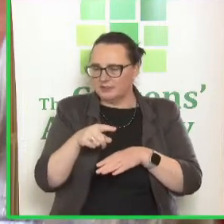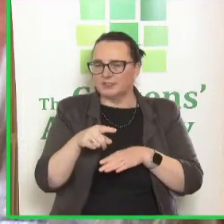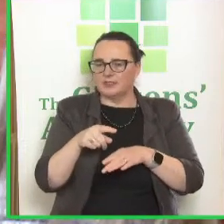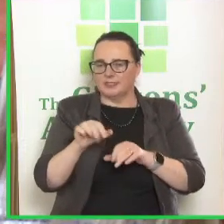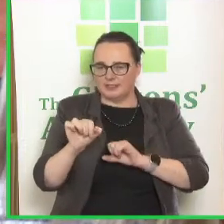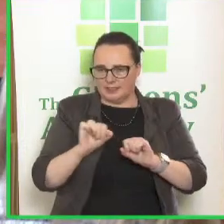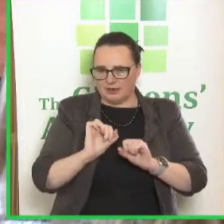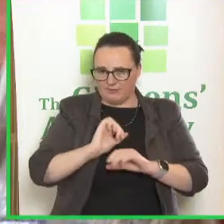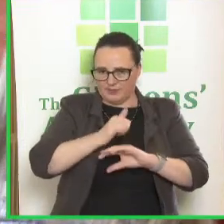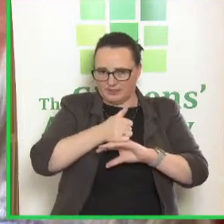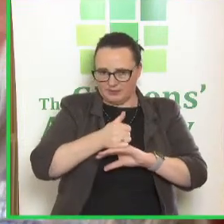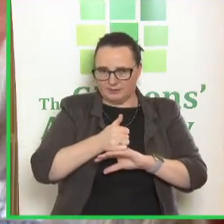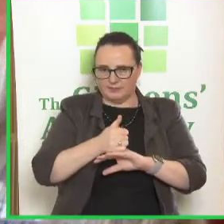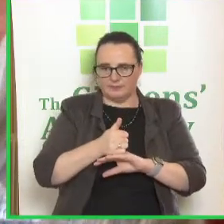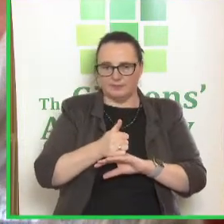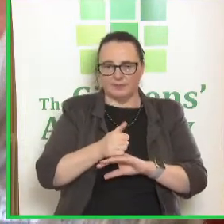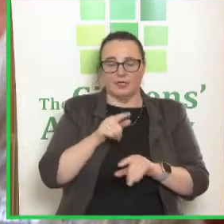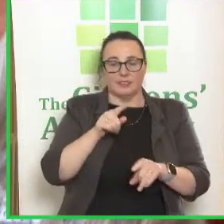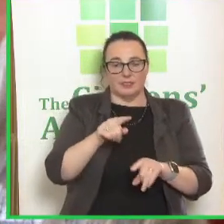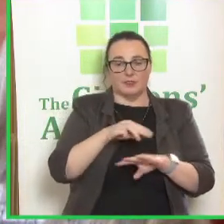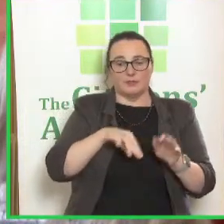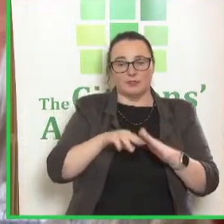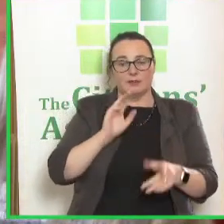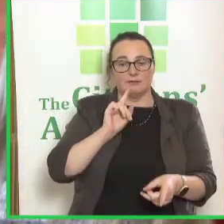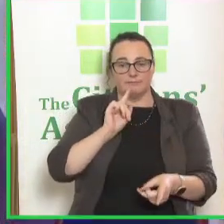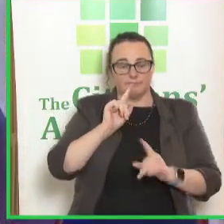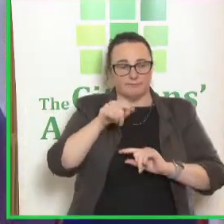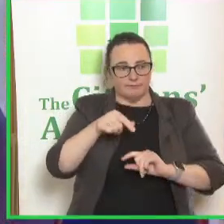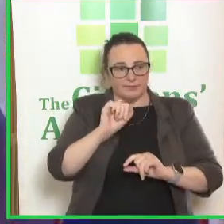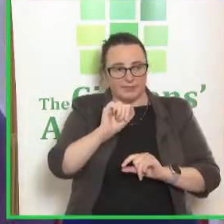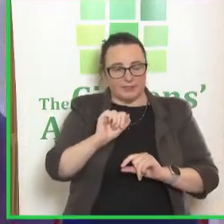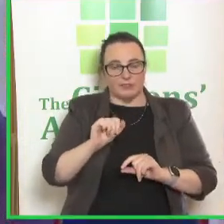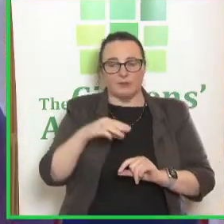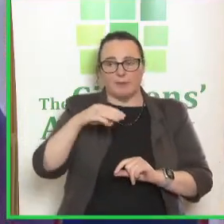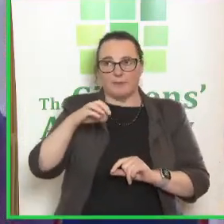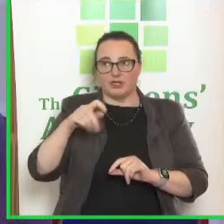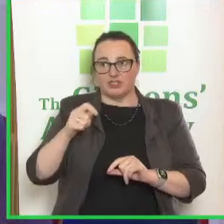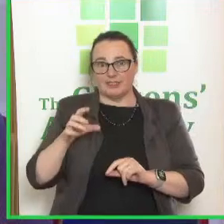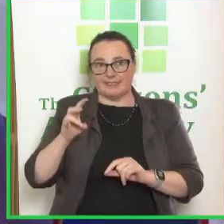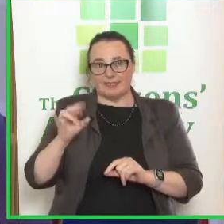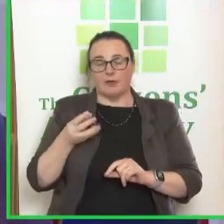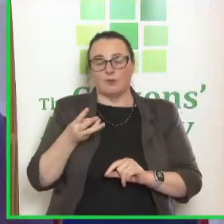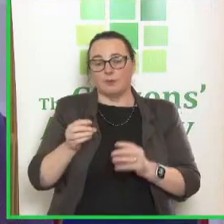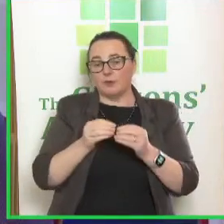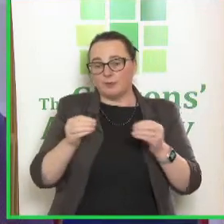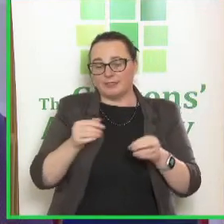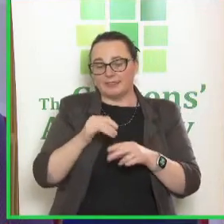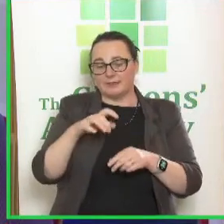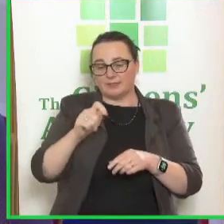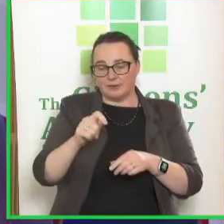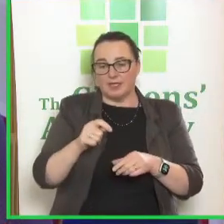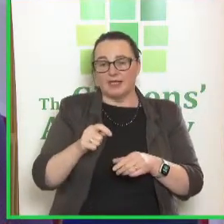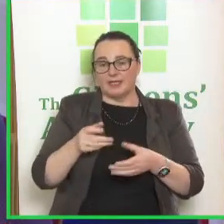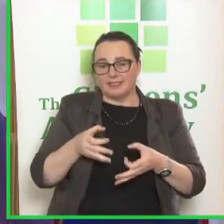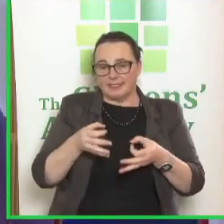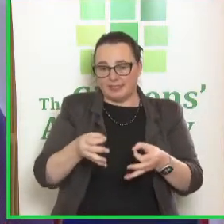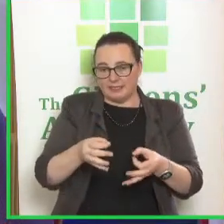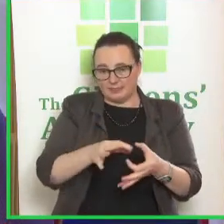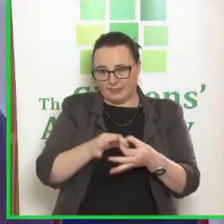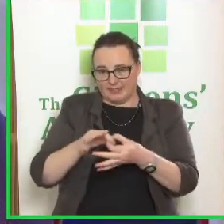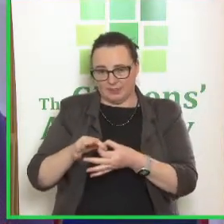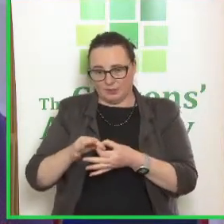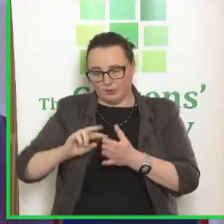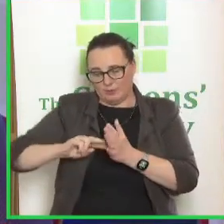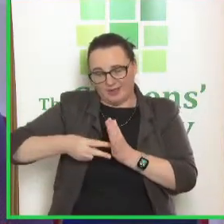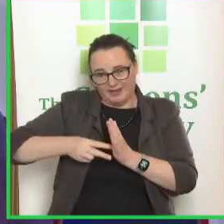that's at. But Minister. Thank you. Just on the supervised injecting facility, Merchants Quay, that will be open in September of this year. The delays were due to planning.